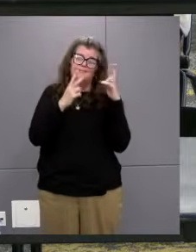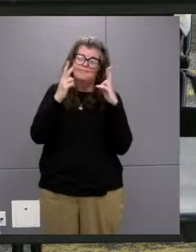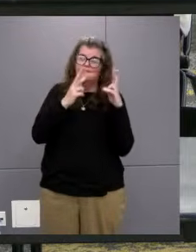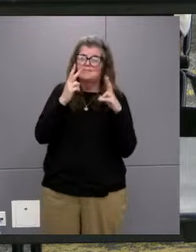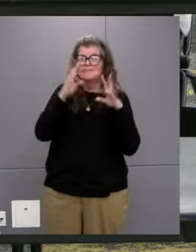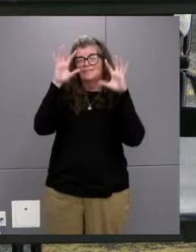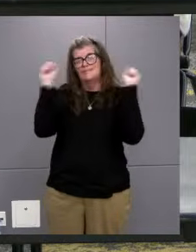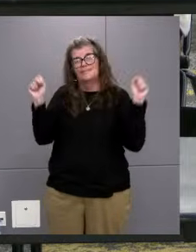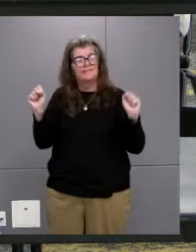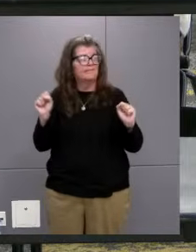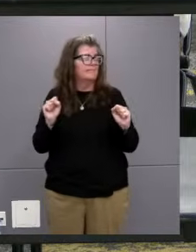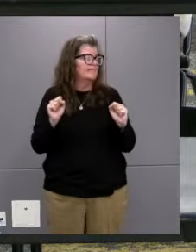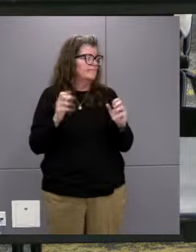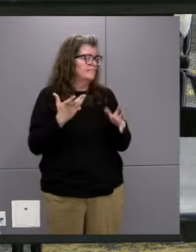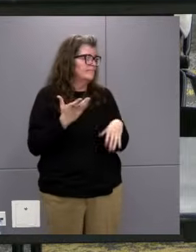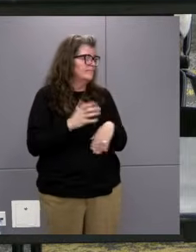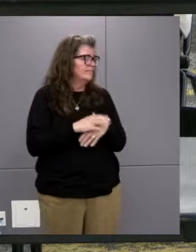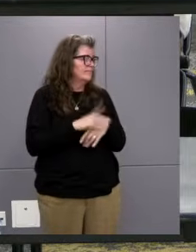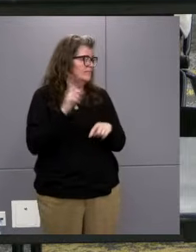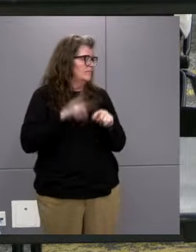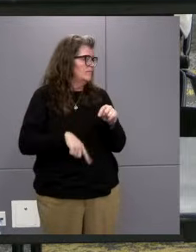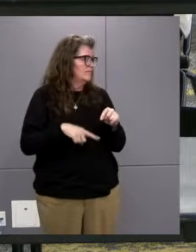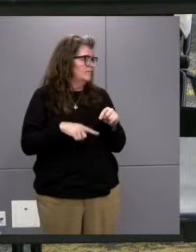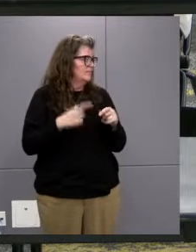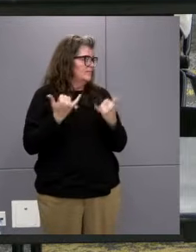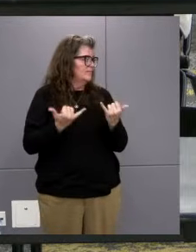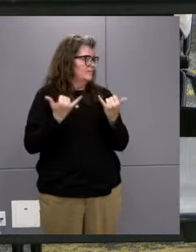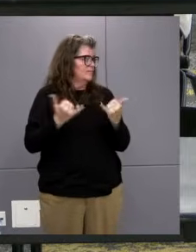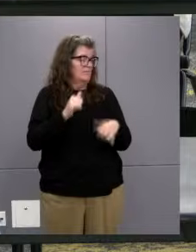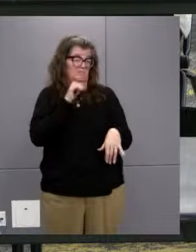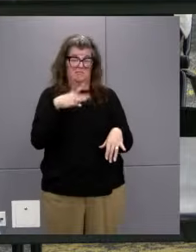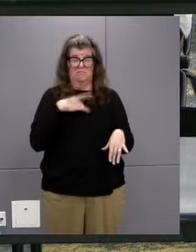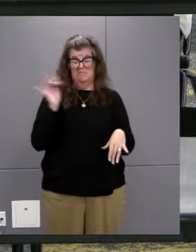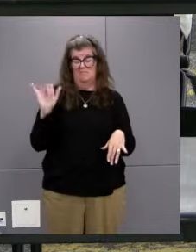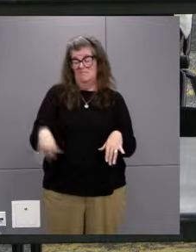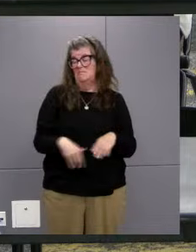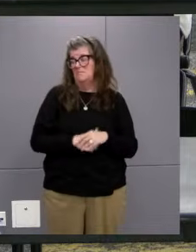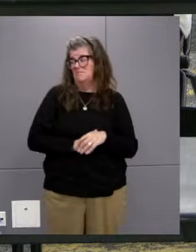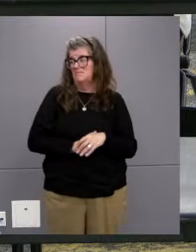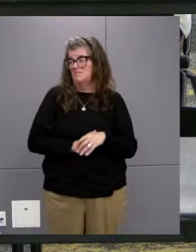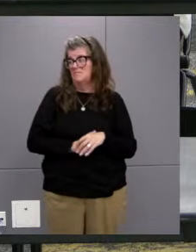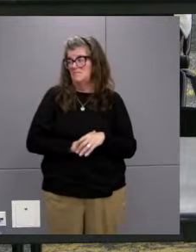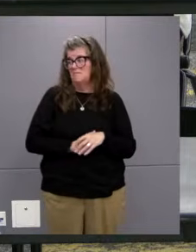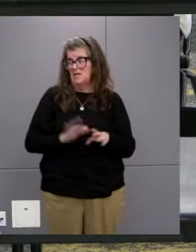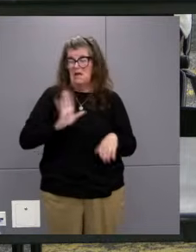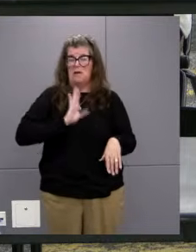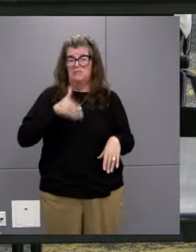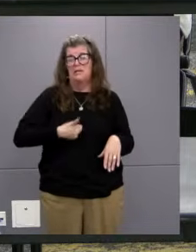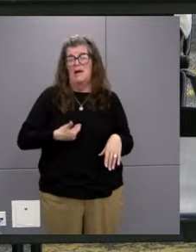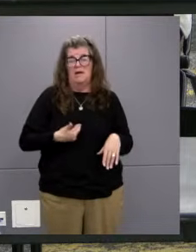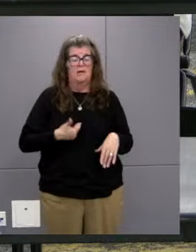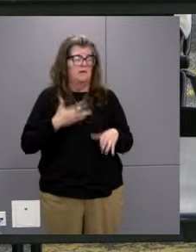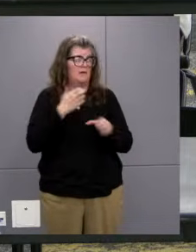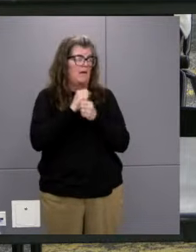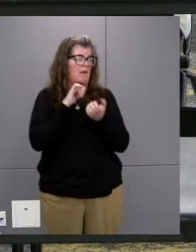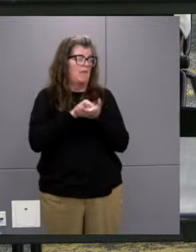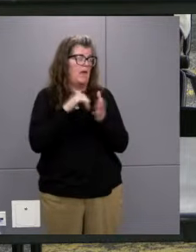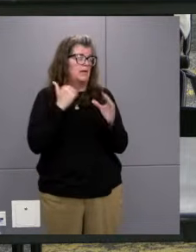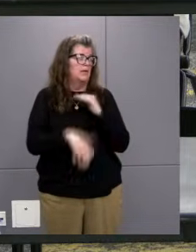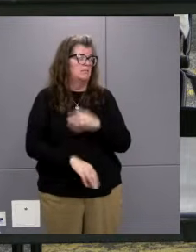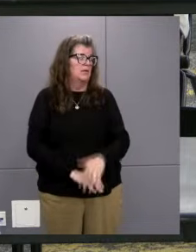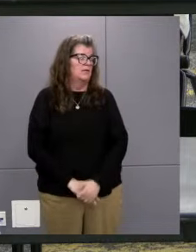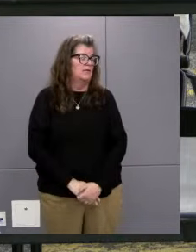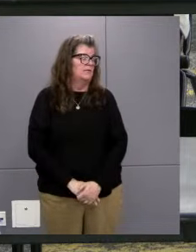mean, we have you randomly, and we can't do that now. I don't like this. And I guess I wasn't so upset until I read the email.